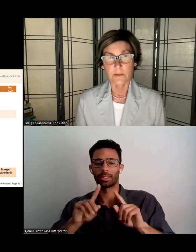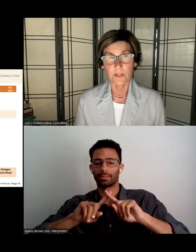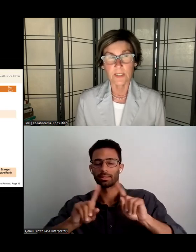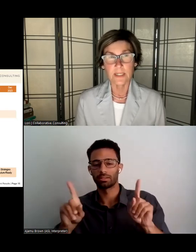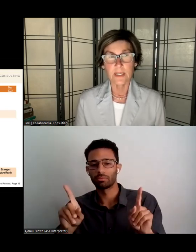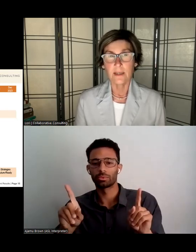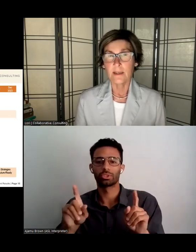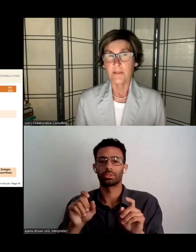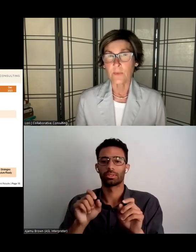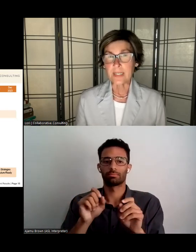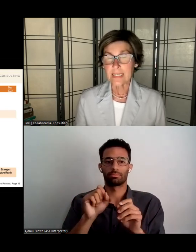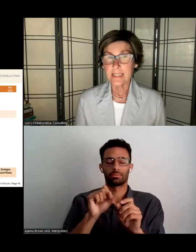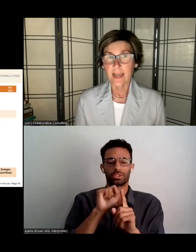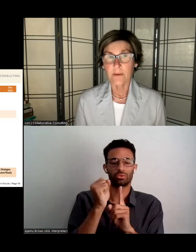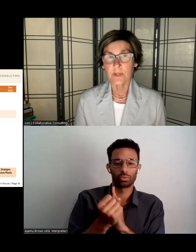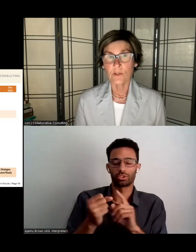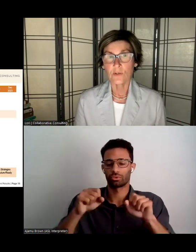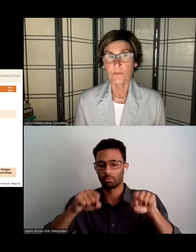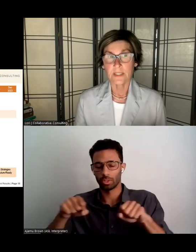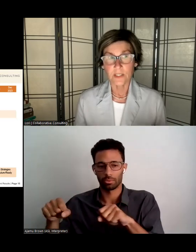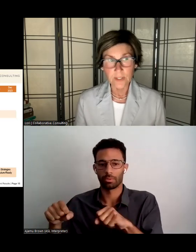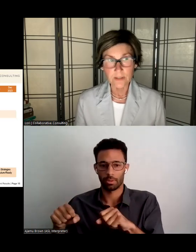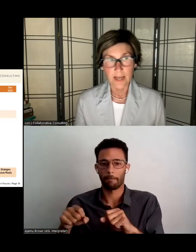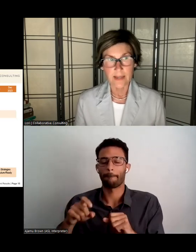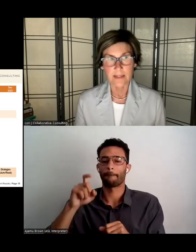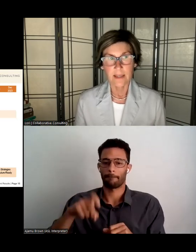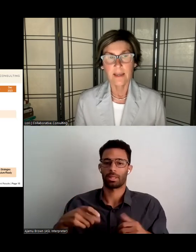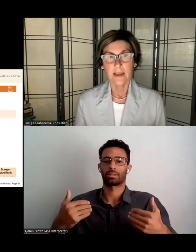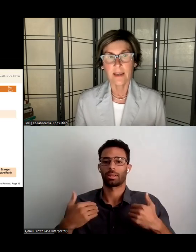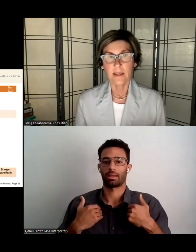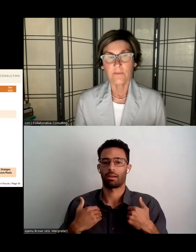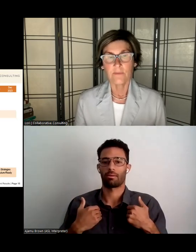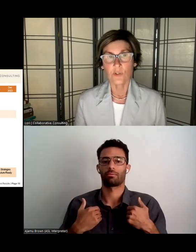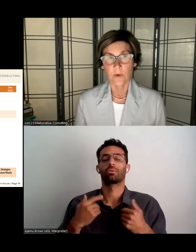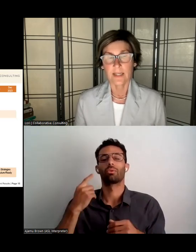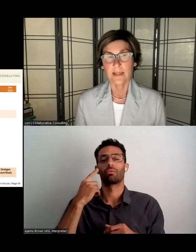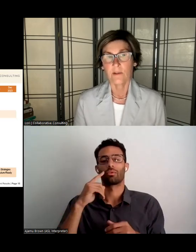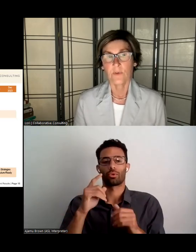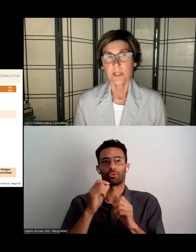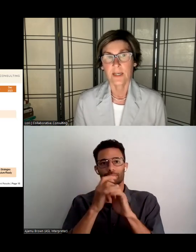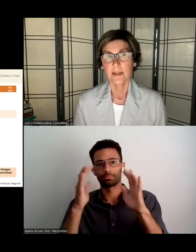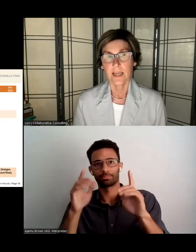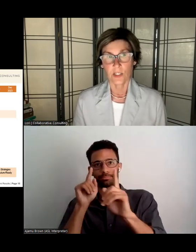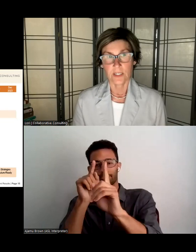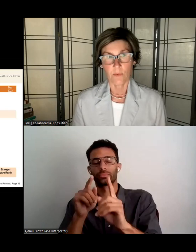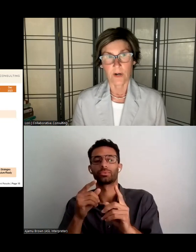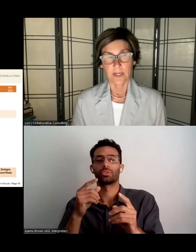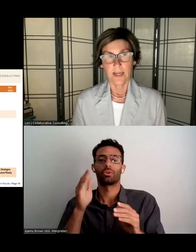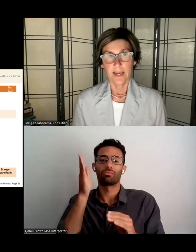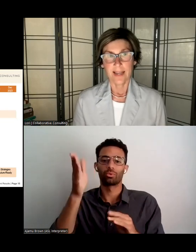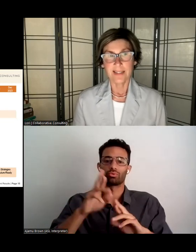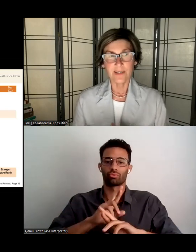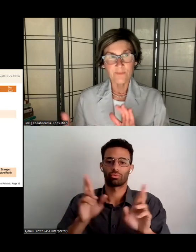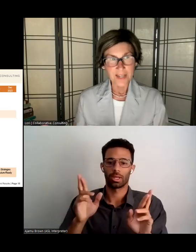different possibilities that would need to happen to materialize a future-ready California aging